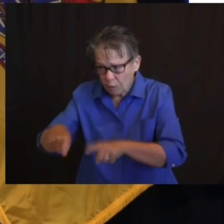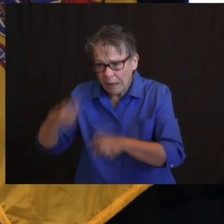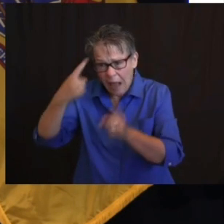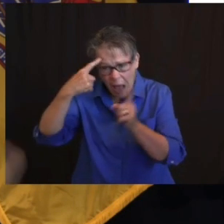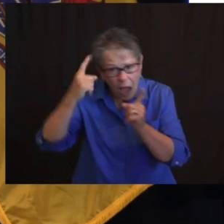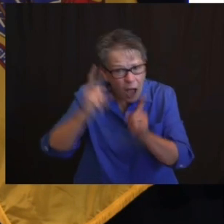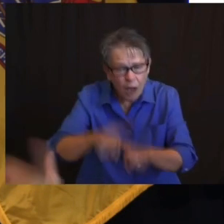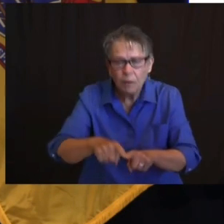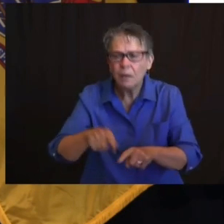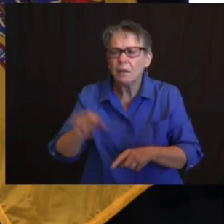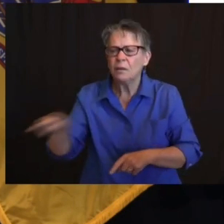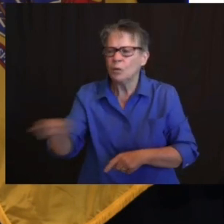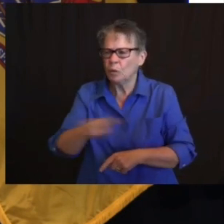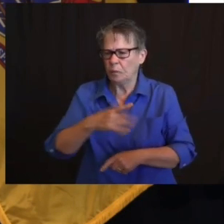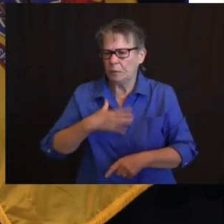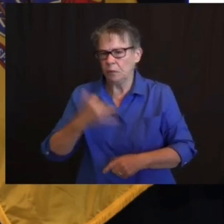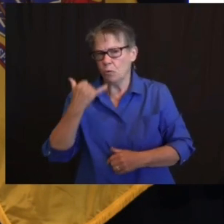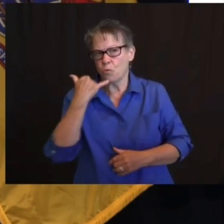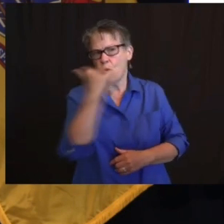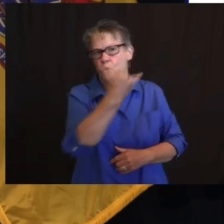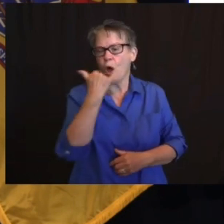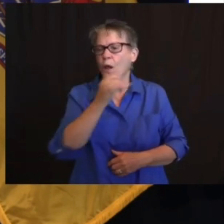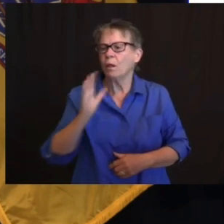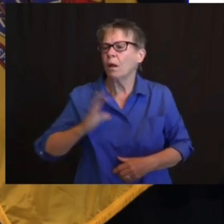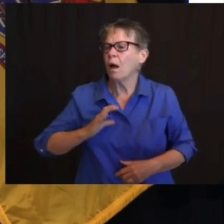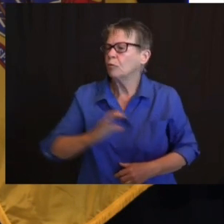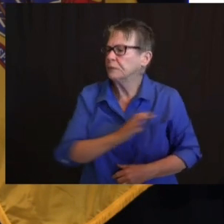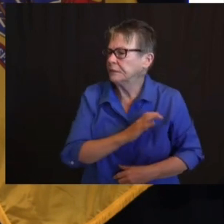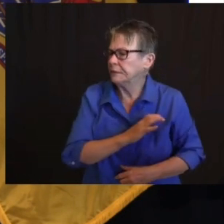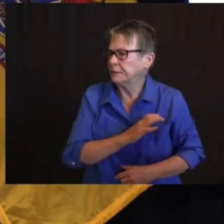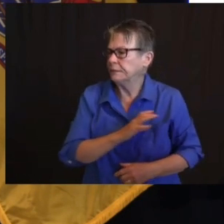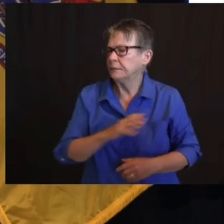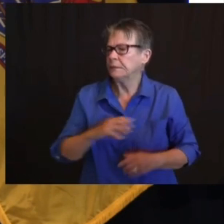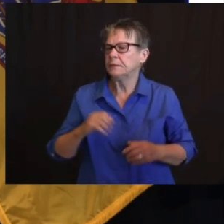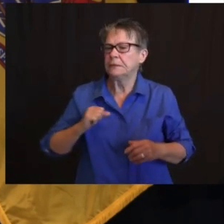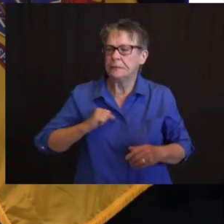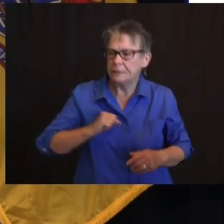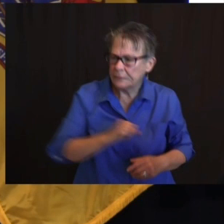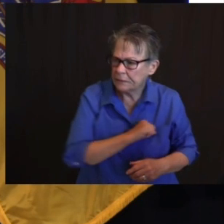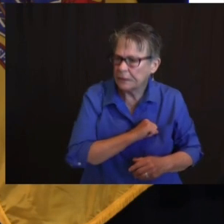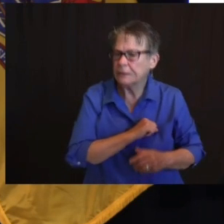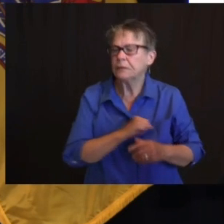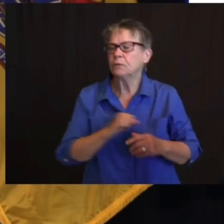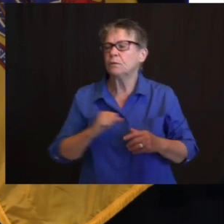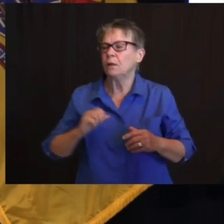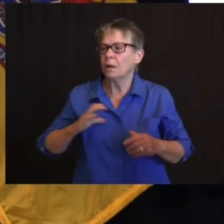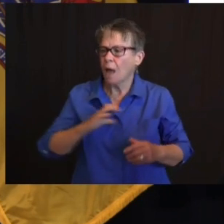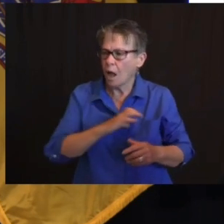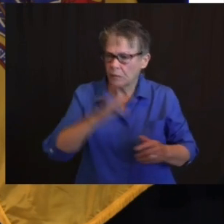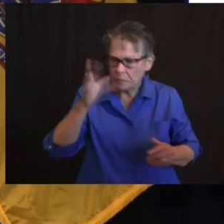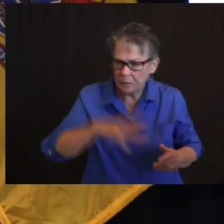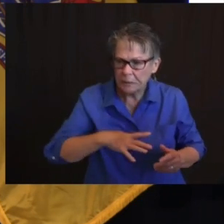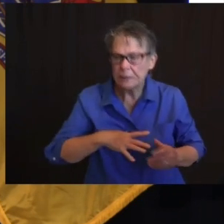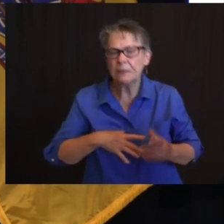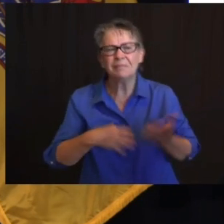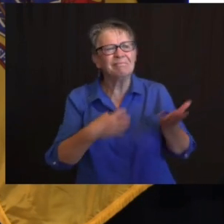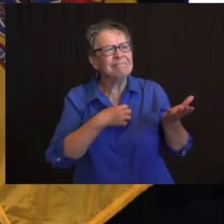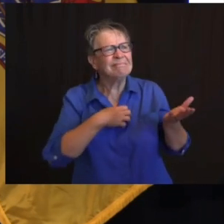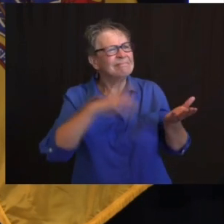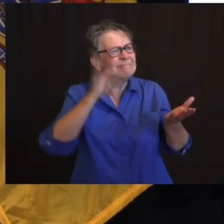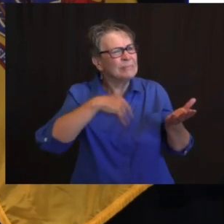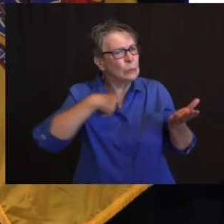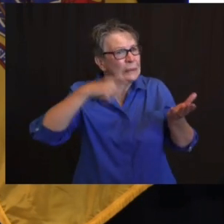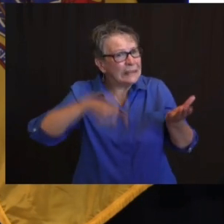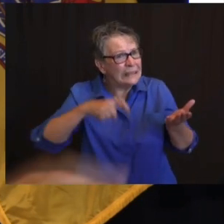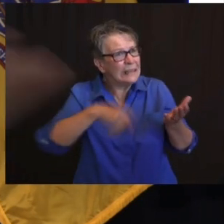of Congress in the House of Representatives or in the Senate to make their voices heard that we need direct federal